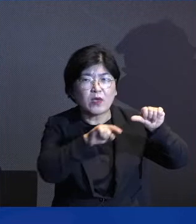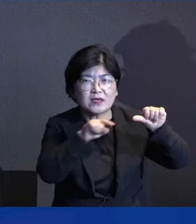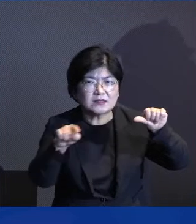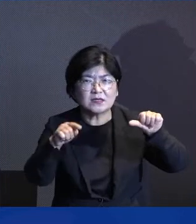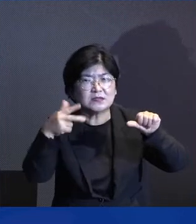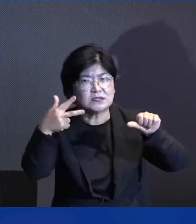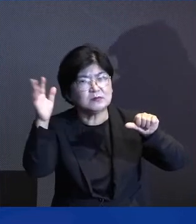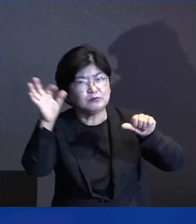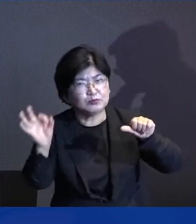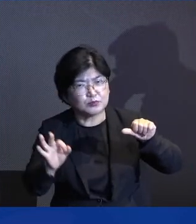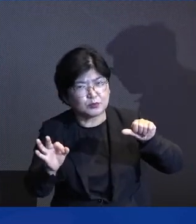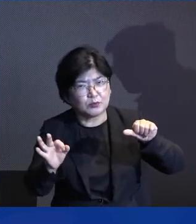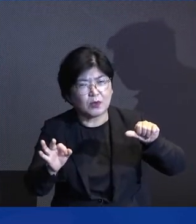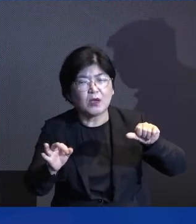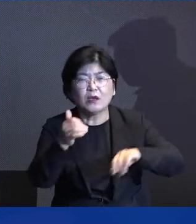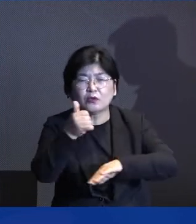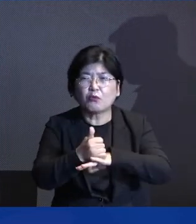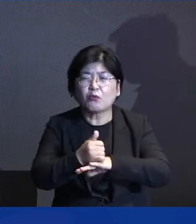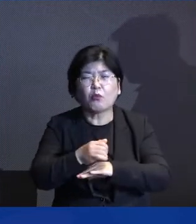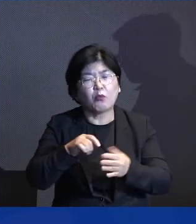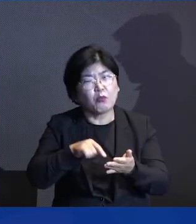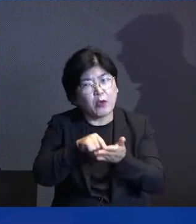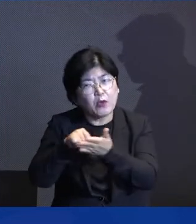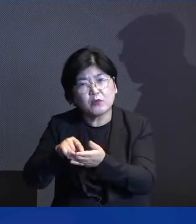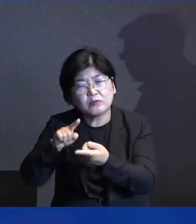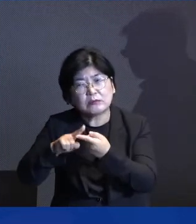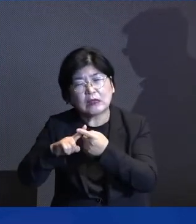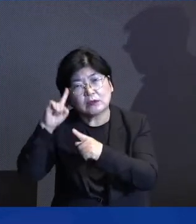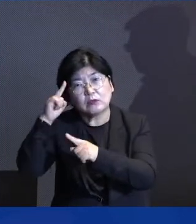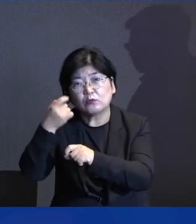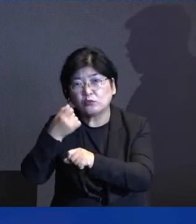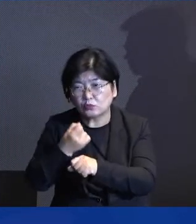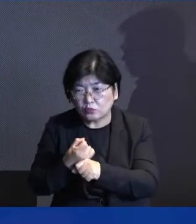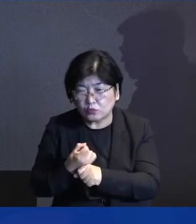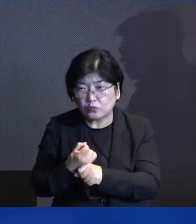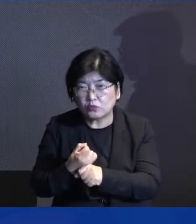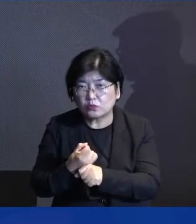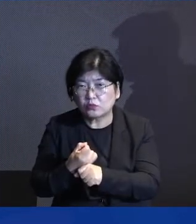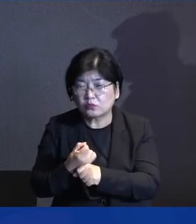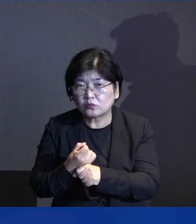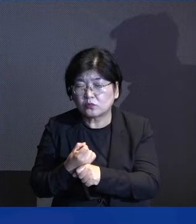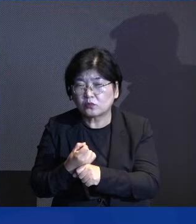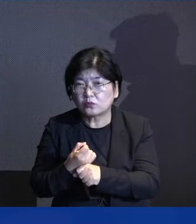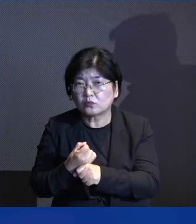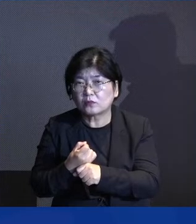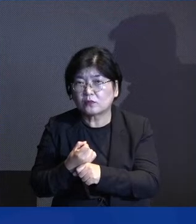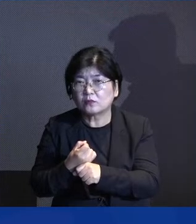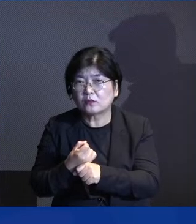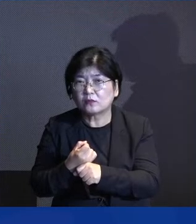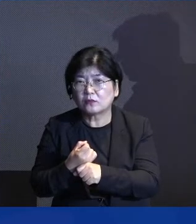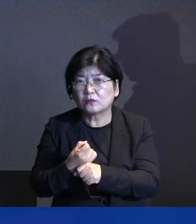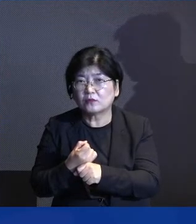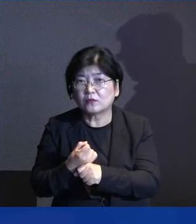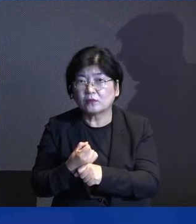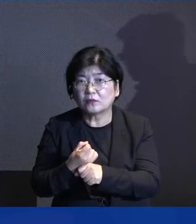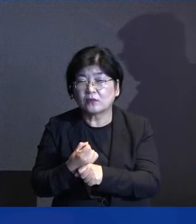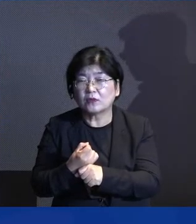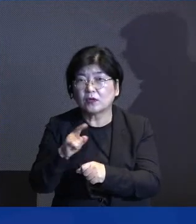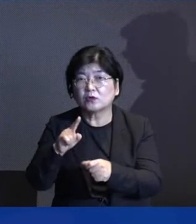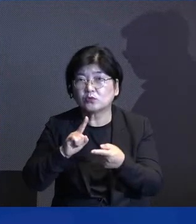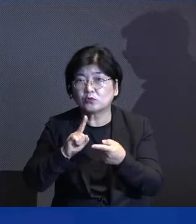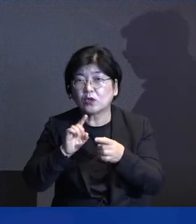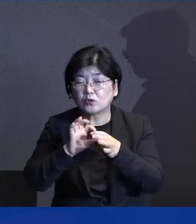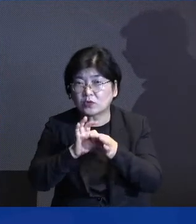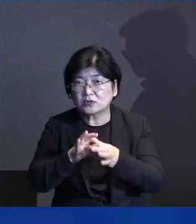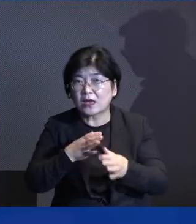of loneliness aimed at Czech older adults may suggest that to improve our